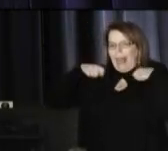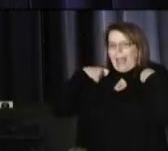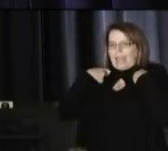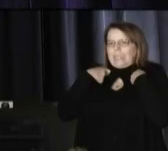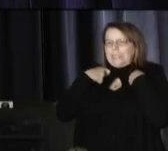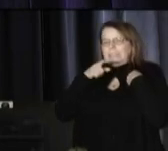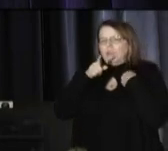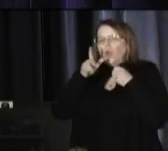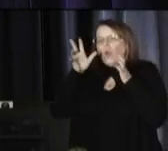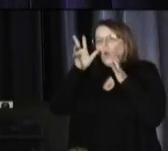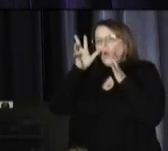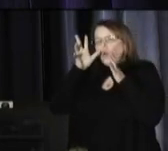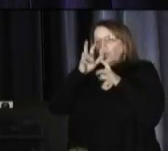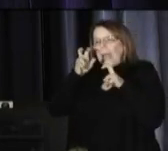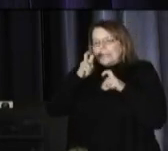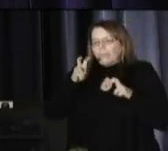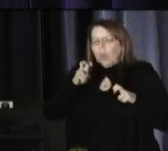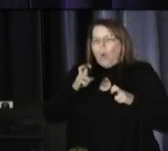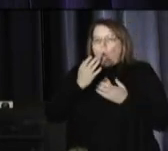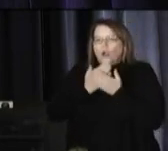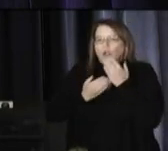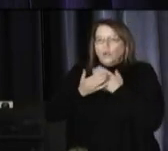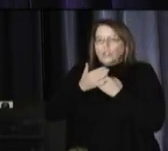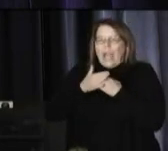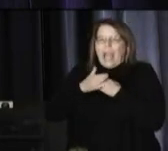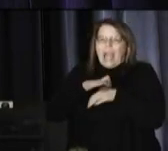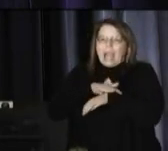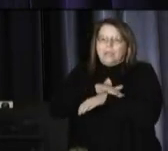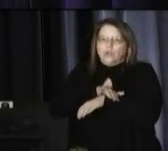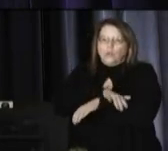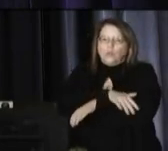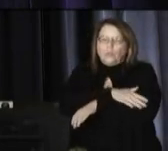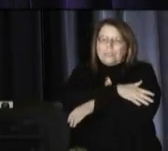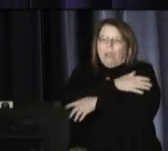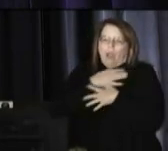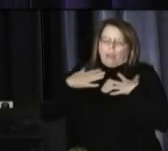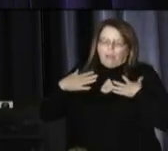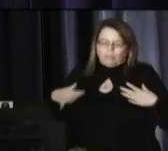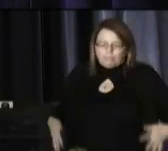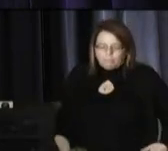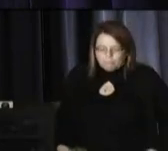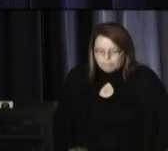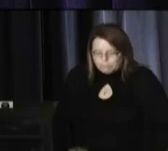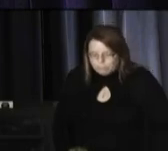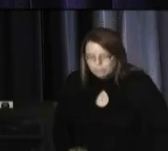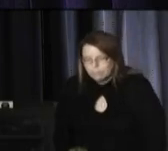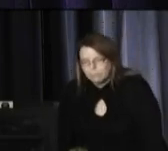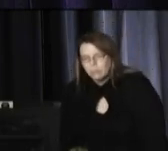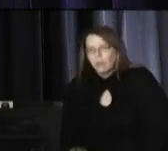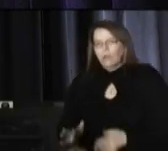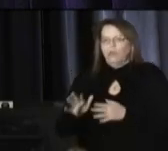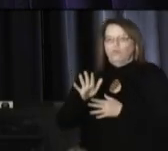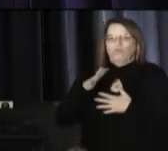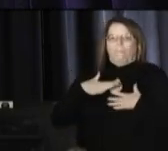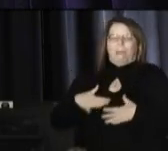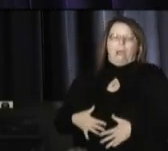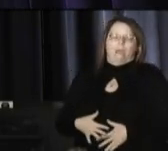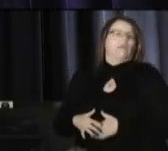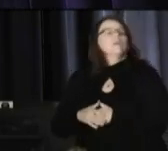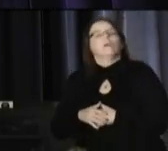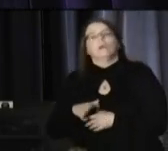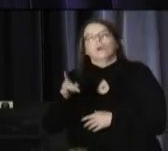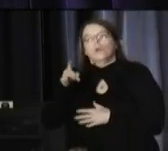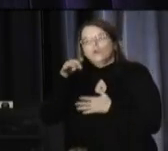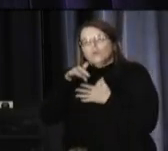explore. Use your hands to study the contours and curves of your body, your topography, to study them